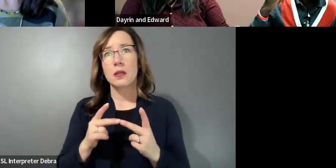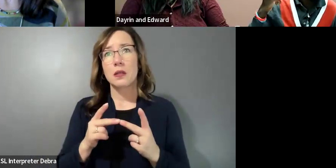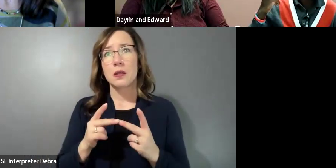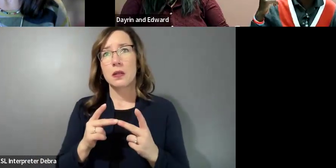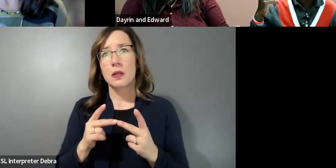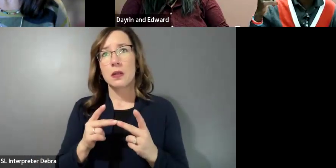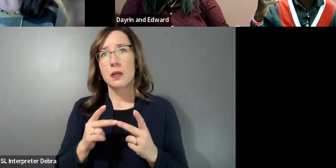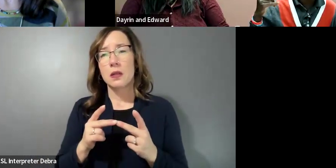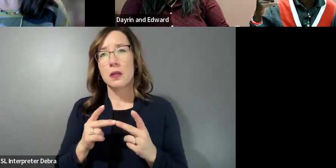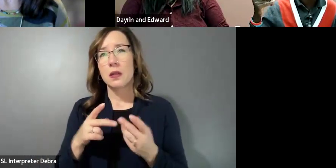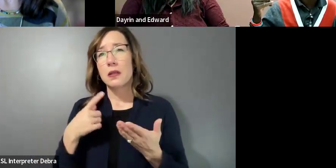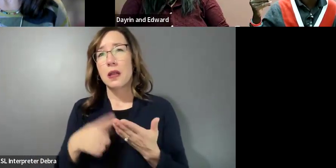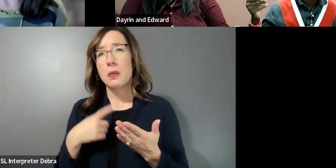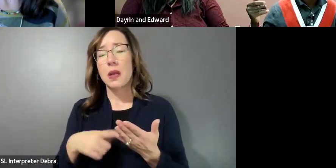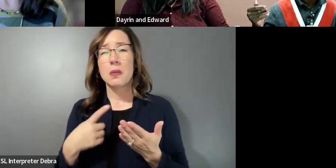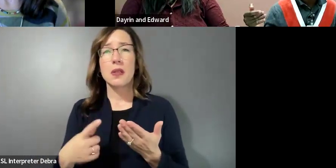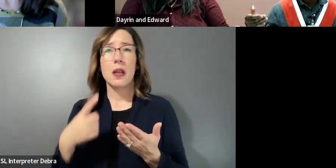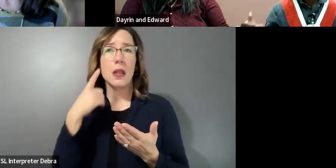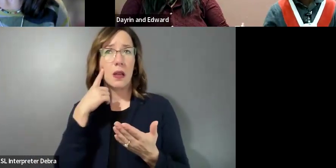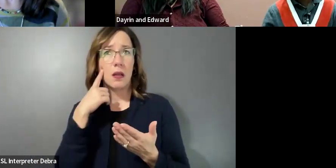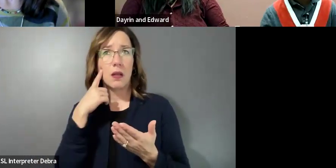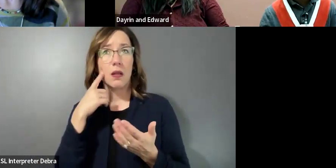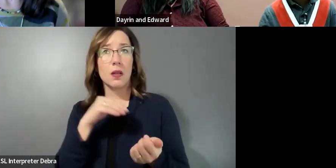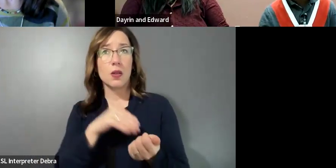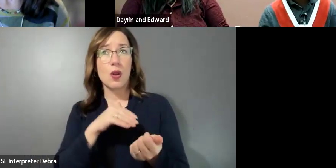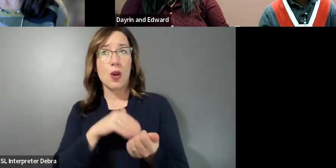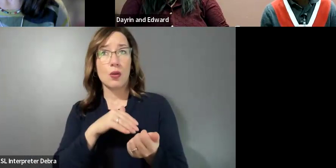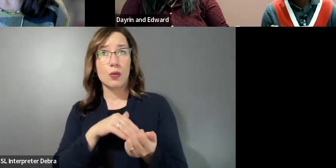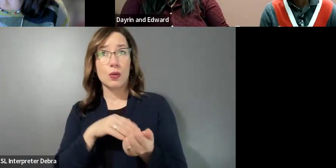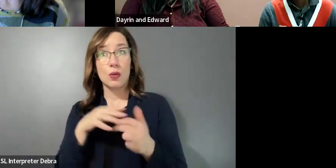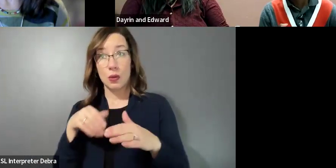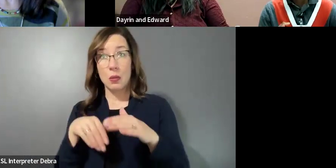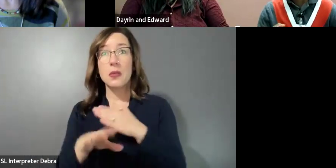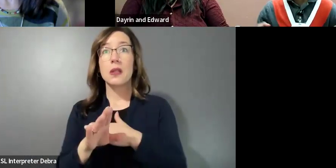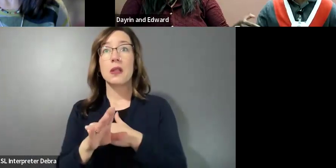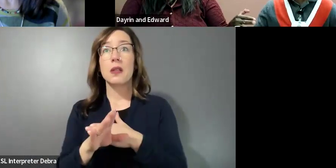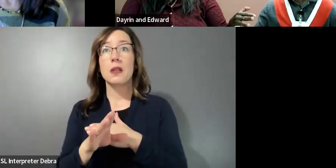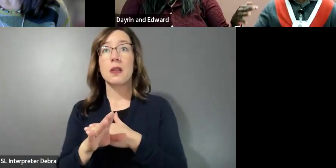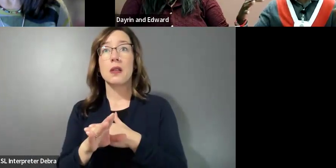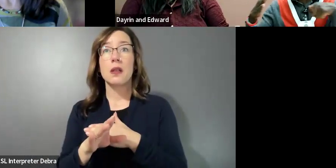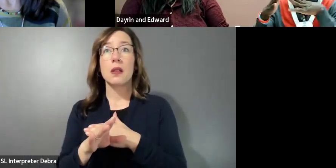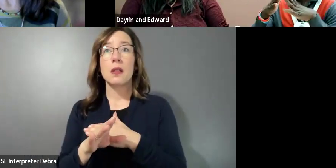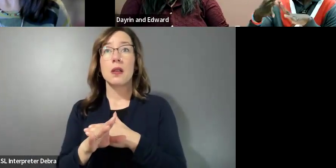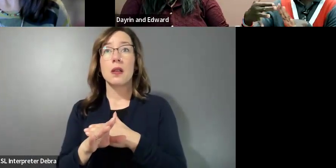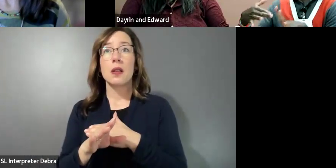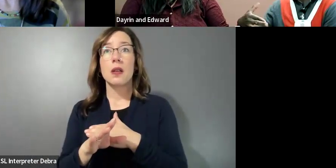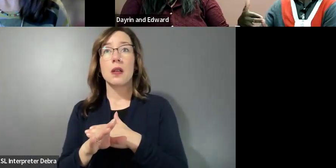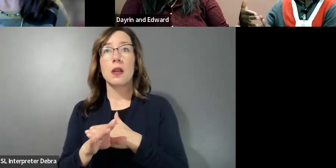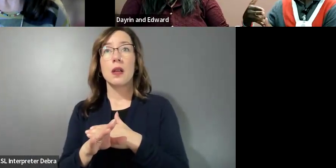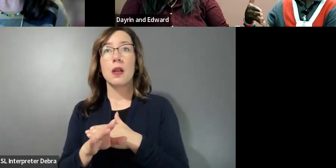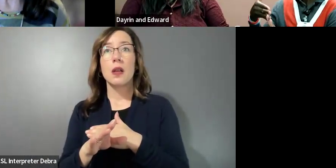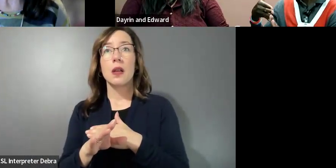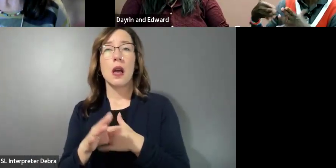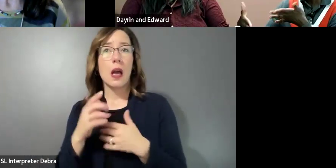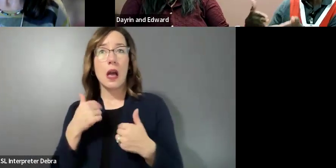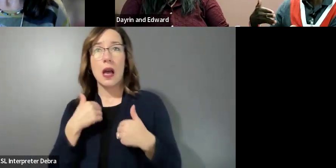I sometimes think about when the doctor comes in to talk to me, I want people who I